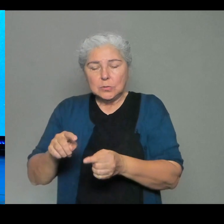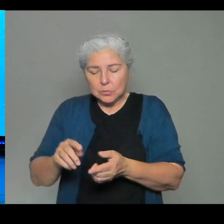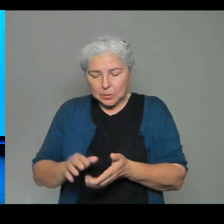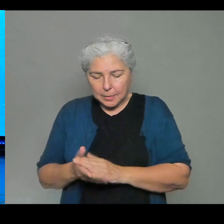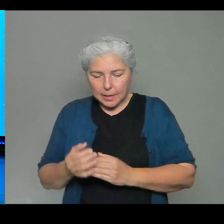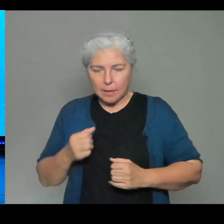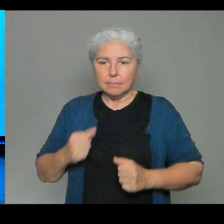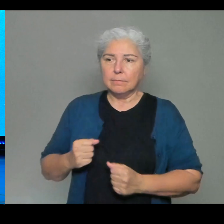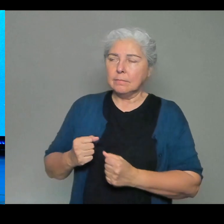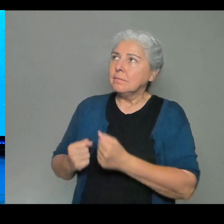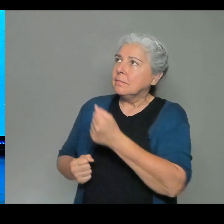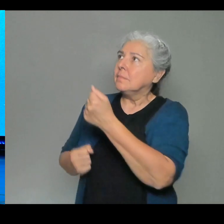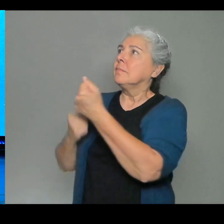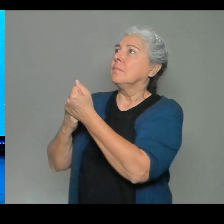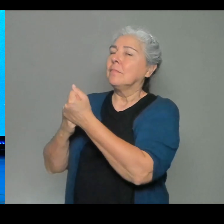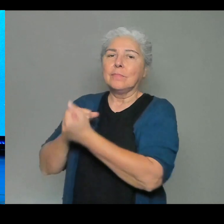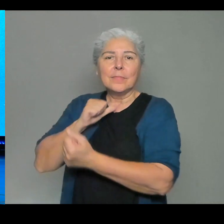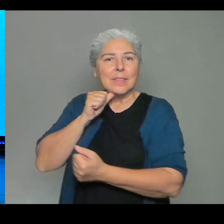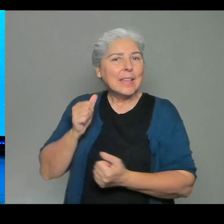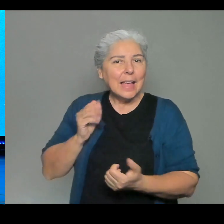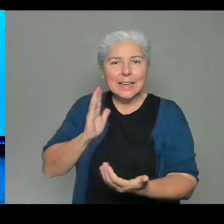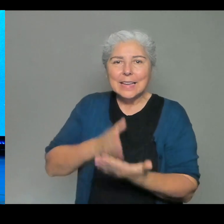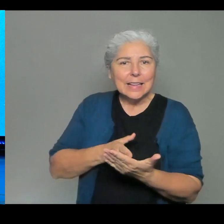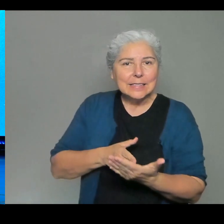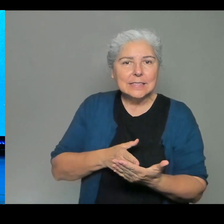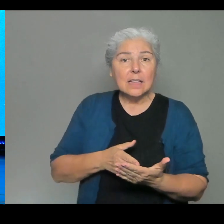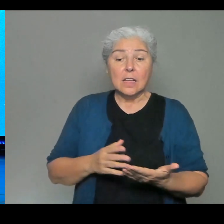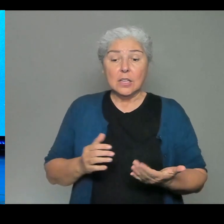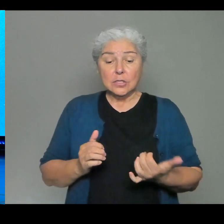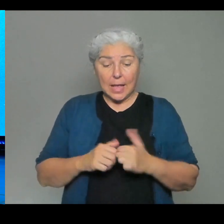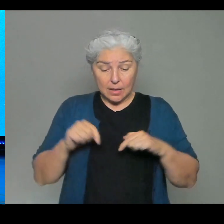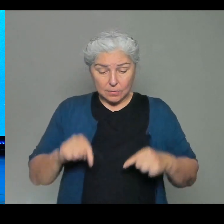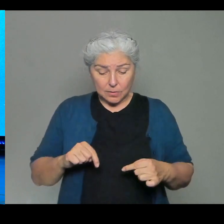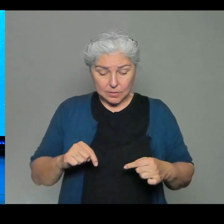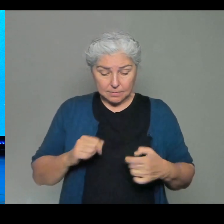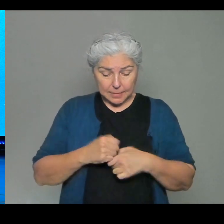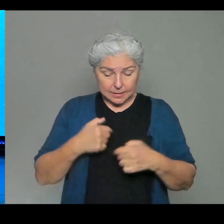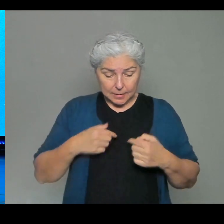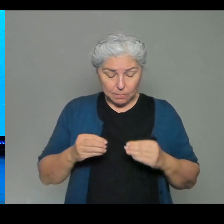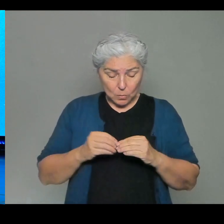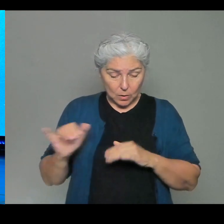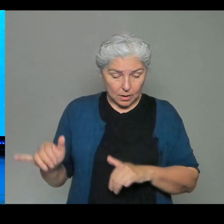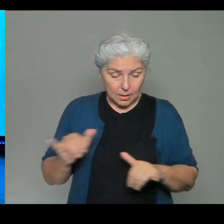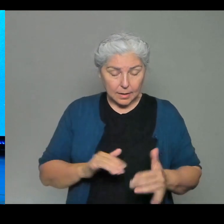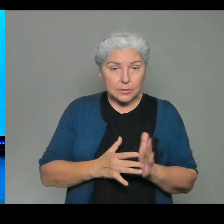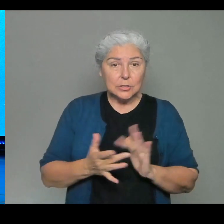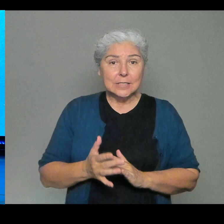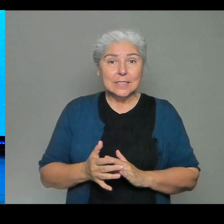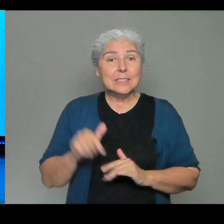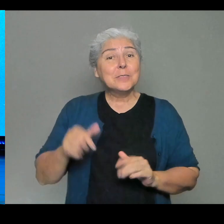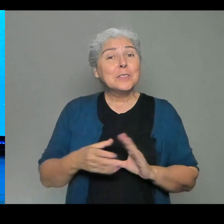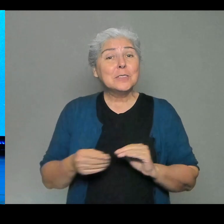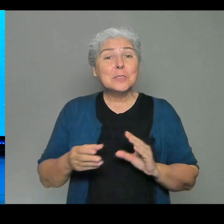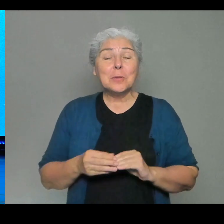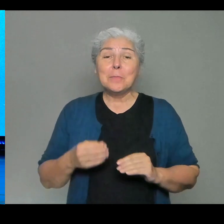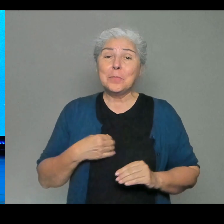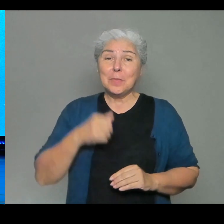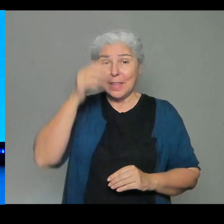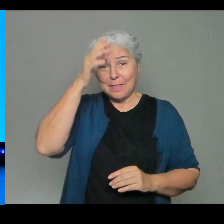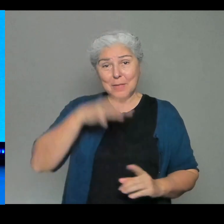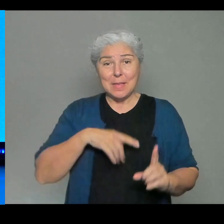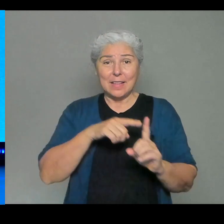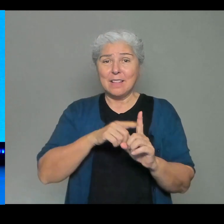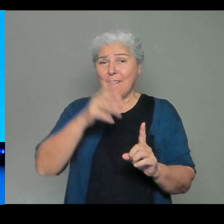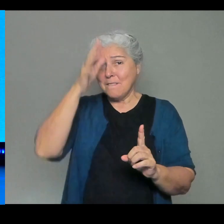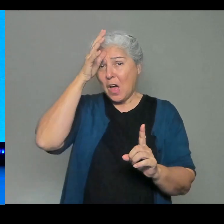than against. And so you ask the question, how is this making me more like Jesus? Now, in this story we're going to read, there is a man